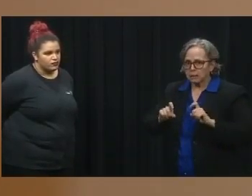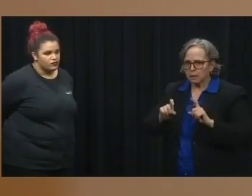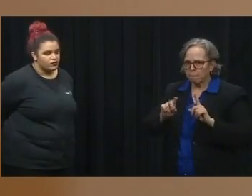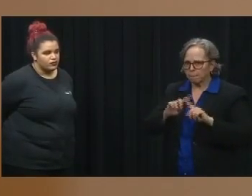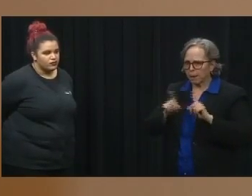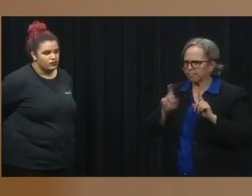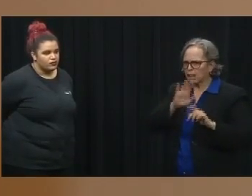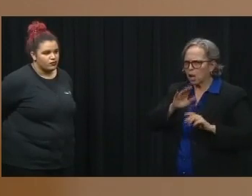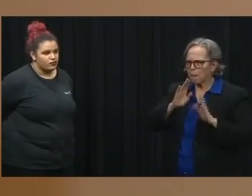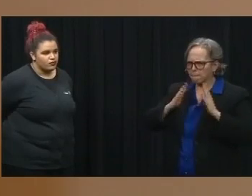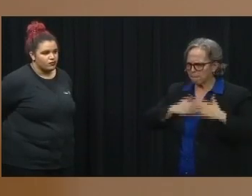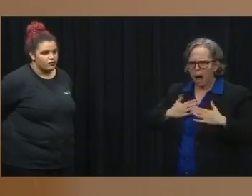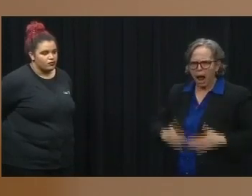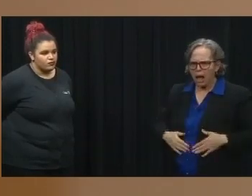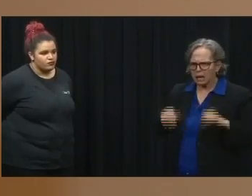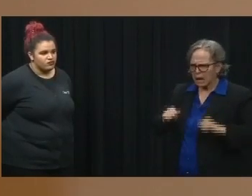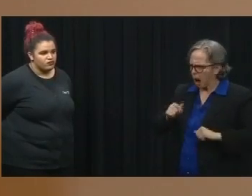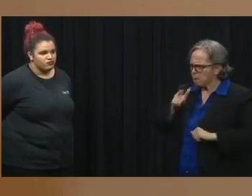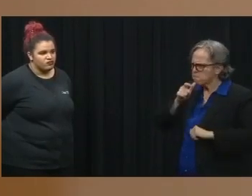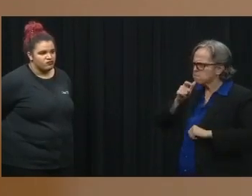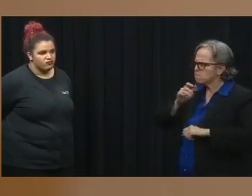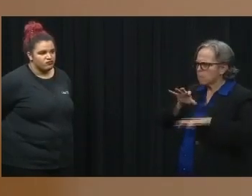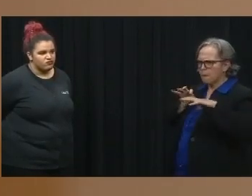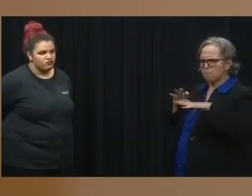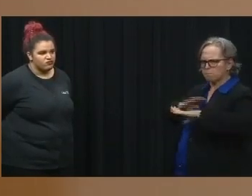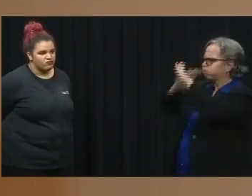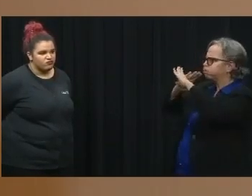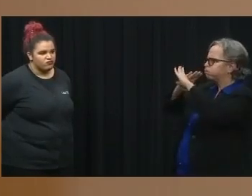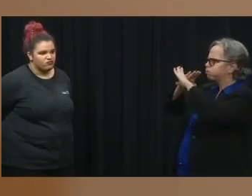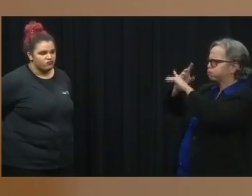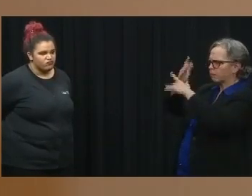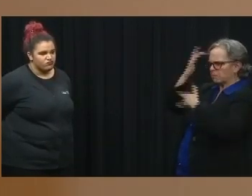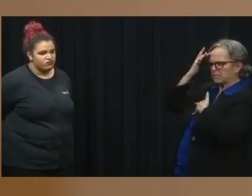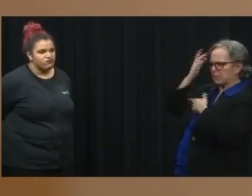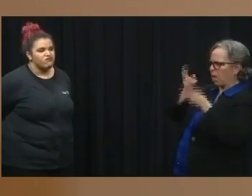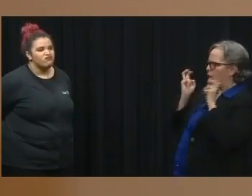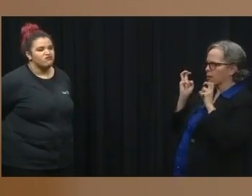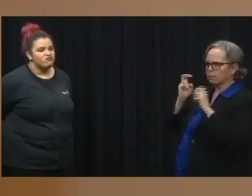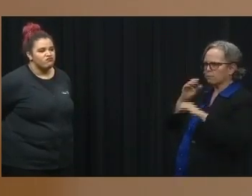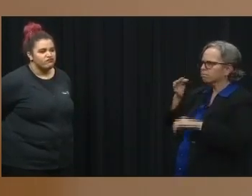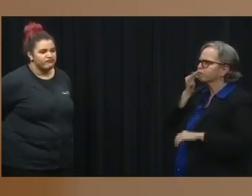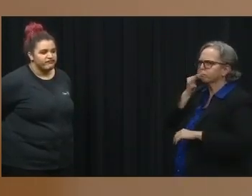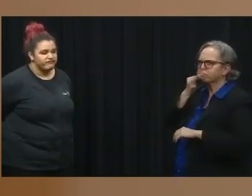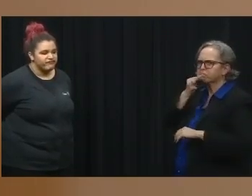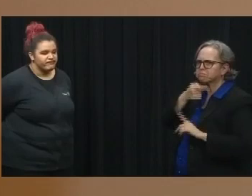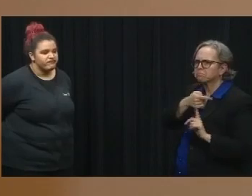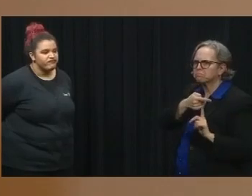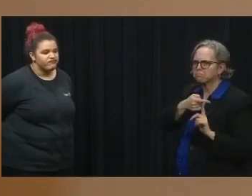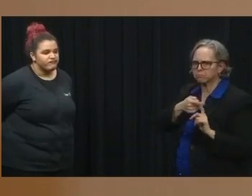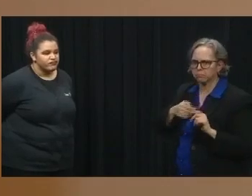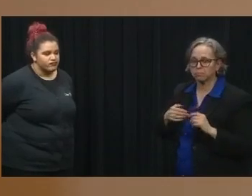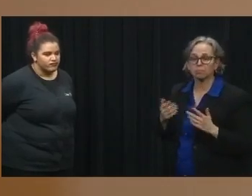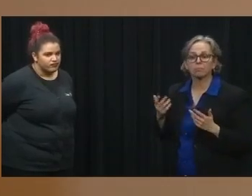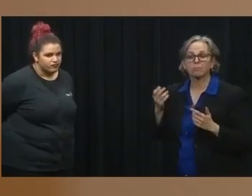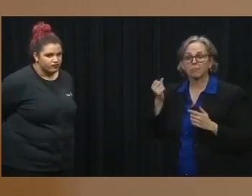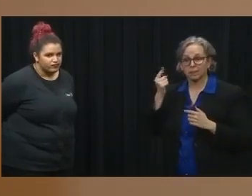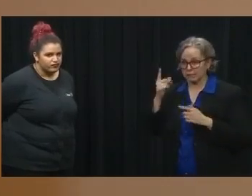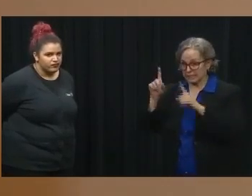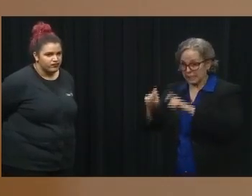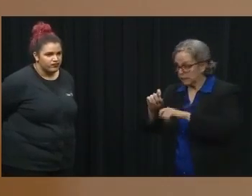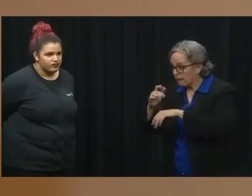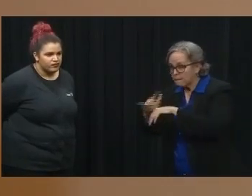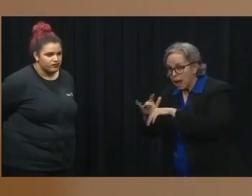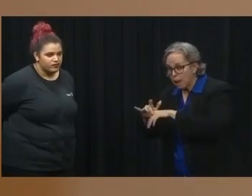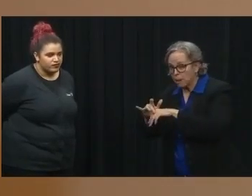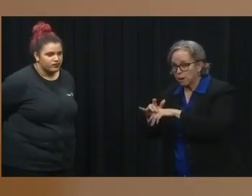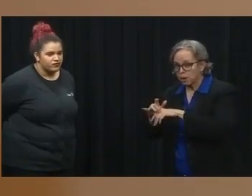And any of these medical interventions, if we're so lucky that one of them comes available and works, when that testing comes available, we'll leap forward in